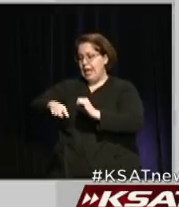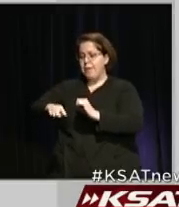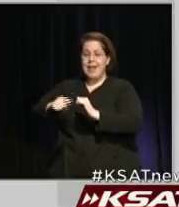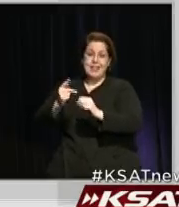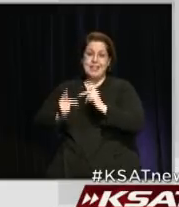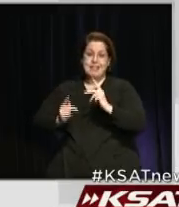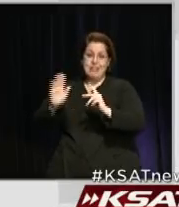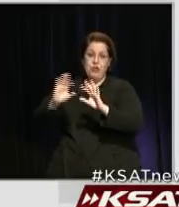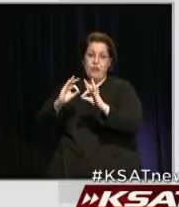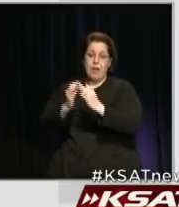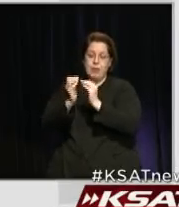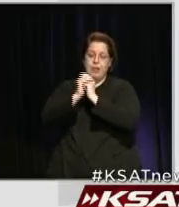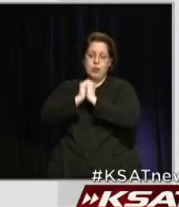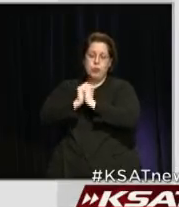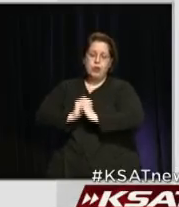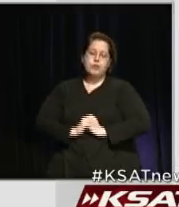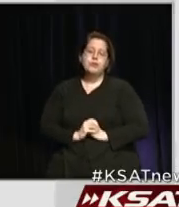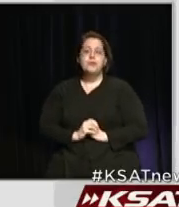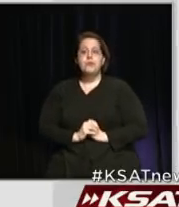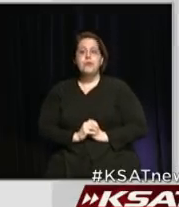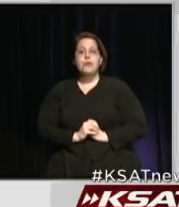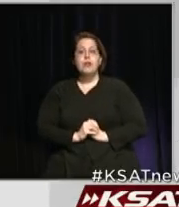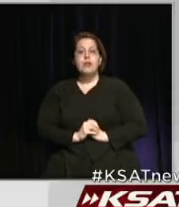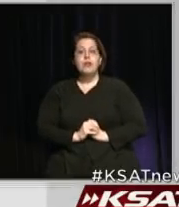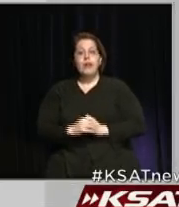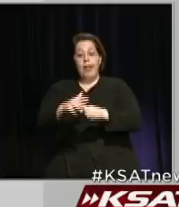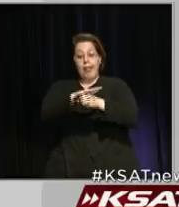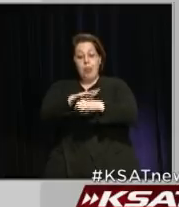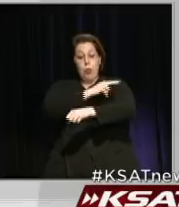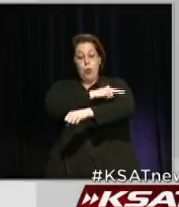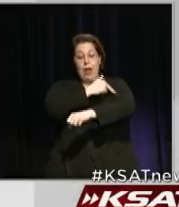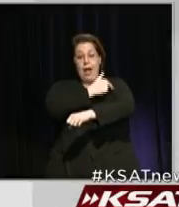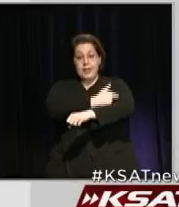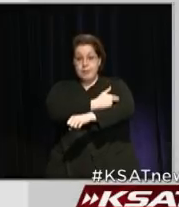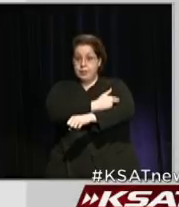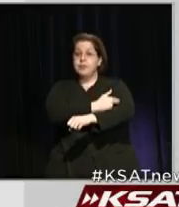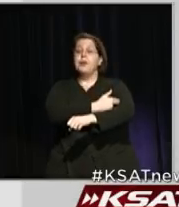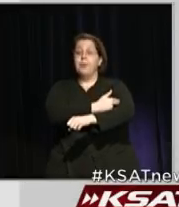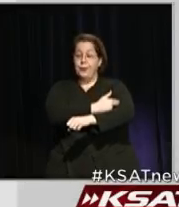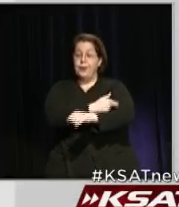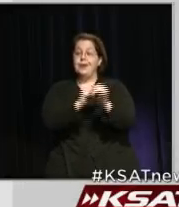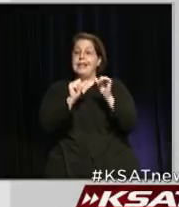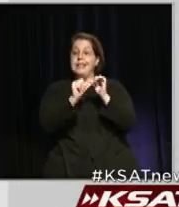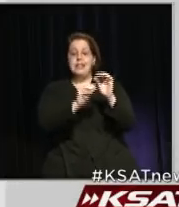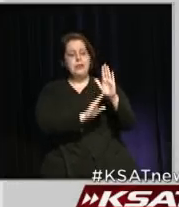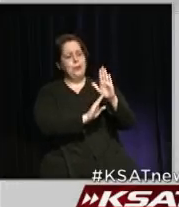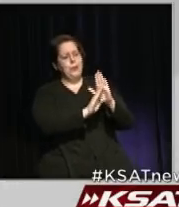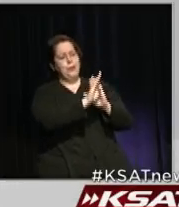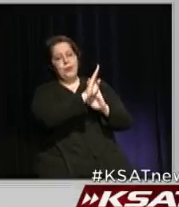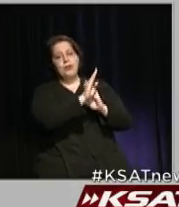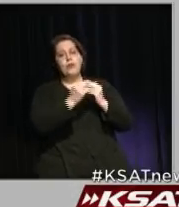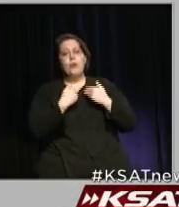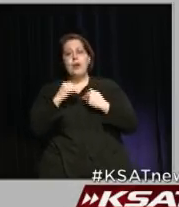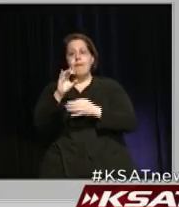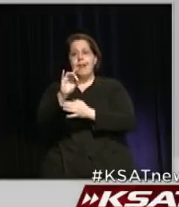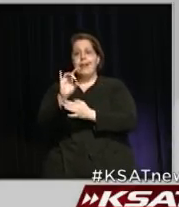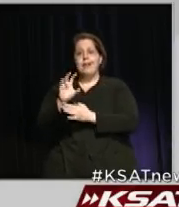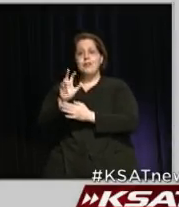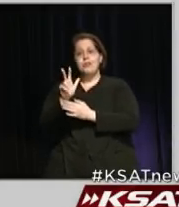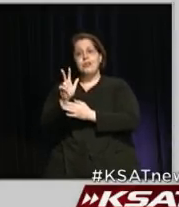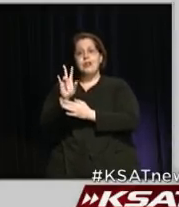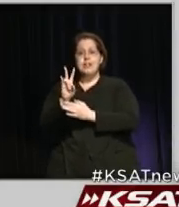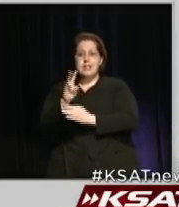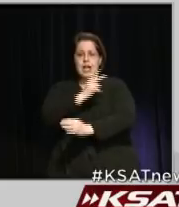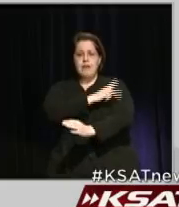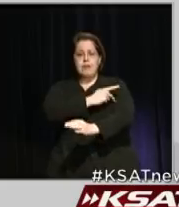survivors in your prayers this evening. Unfortunately, local hospitalizations, however, do continue to rise. We have 837